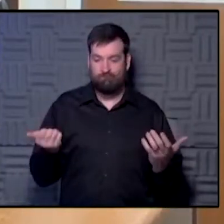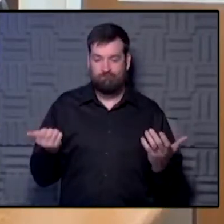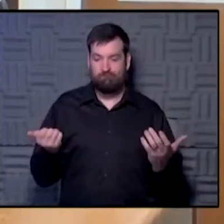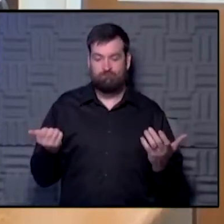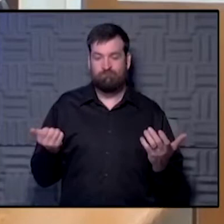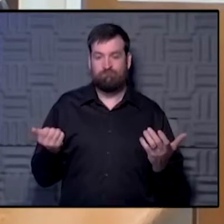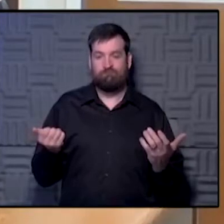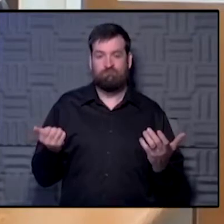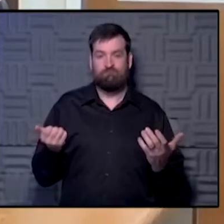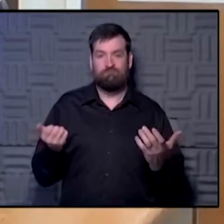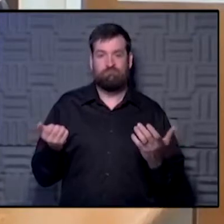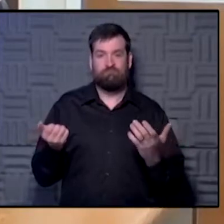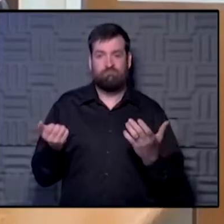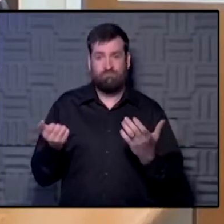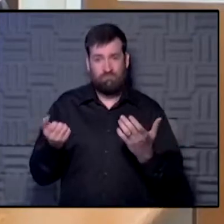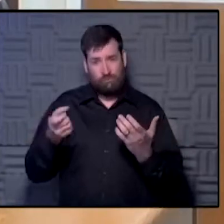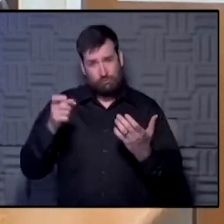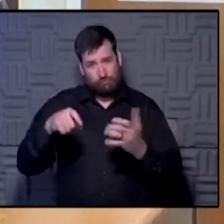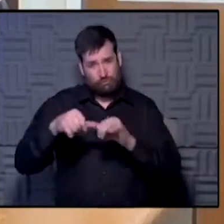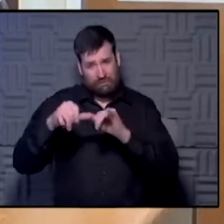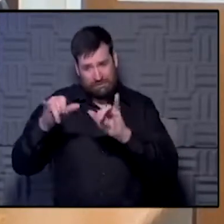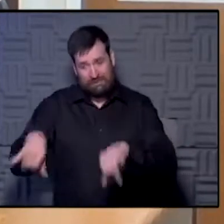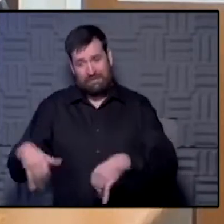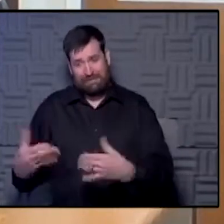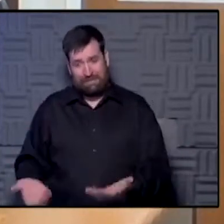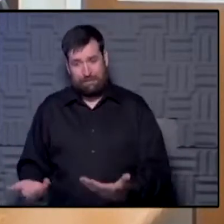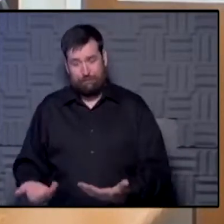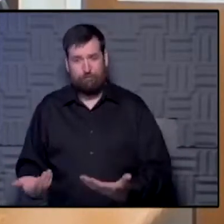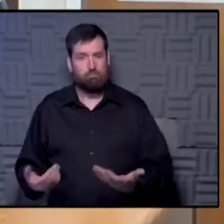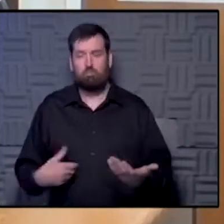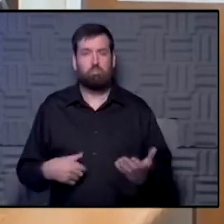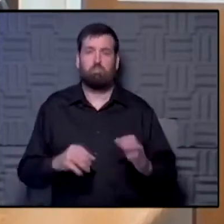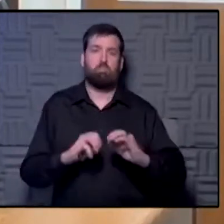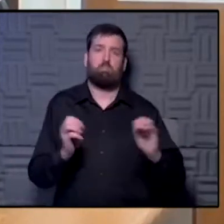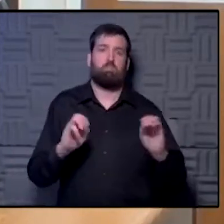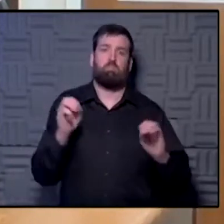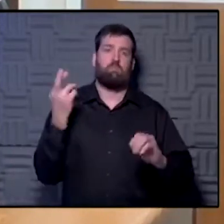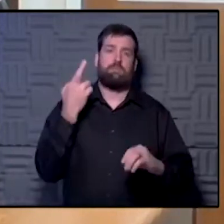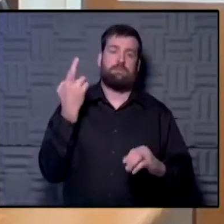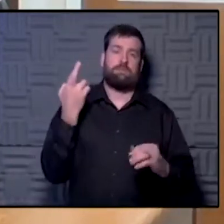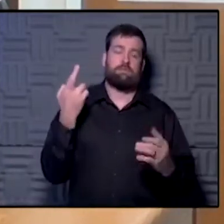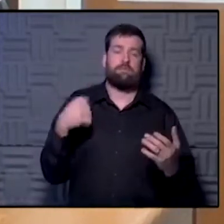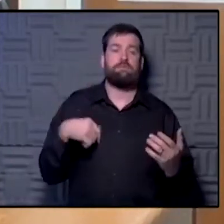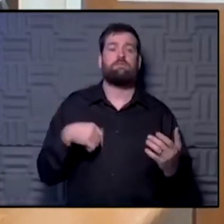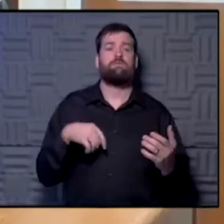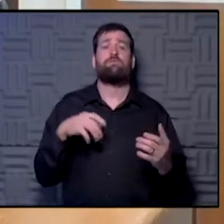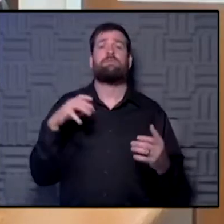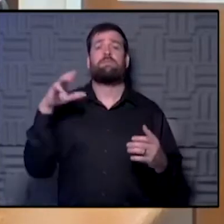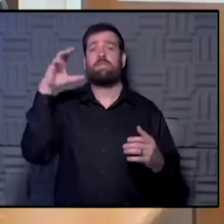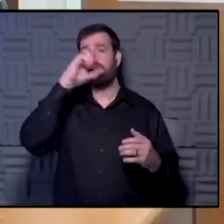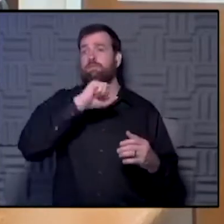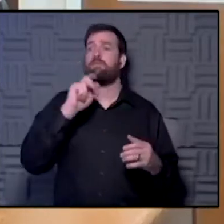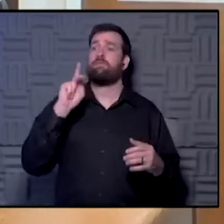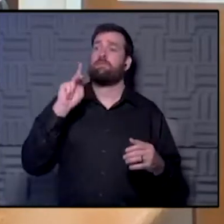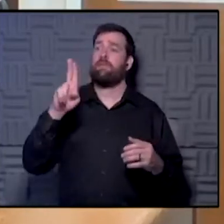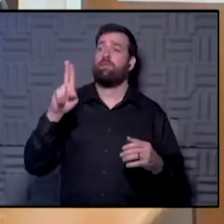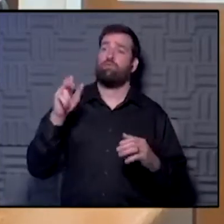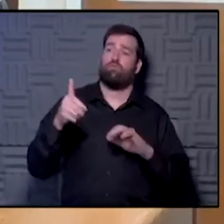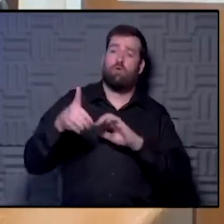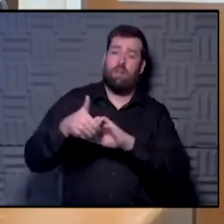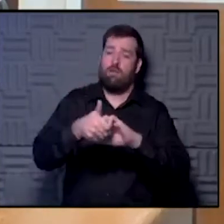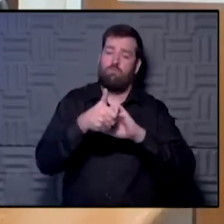medical reasons to stay at our facility. And I guess one of the things I thank the KU Collaborative for